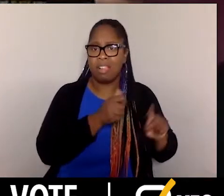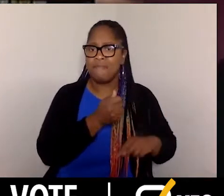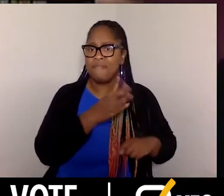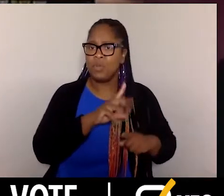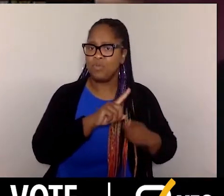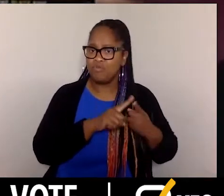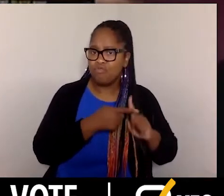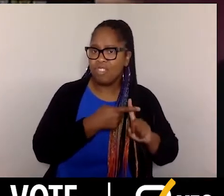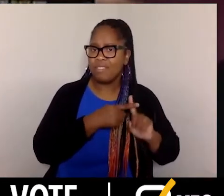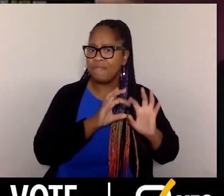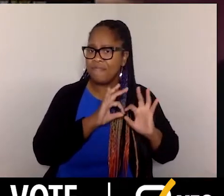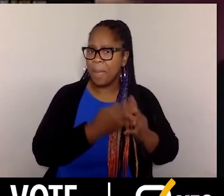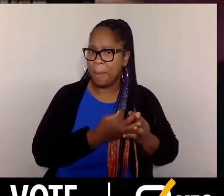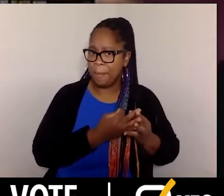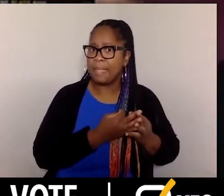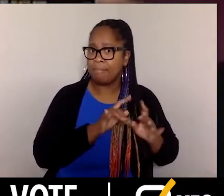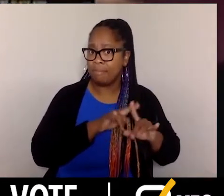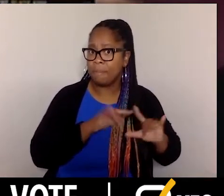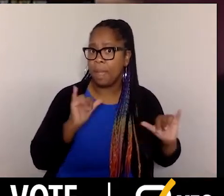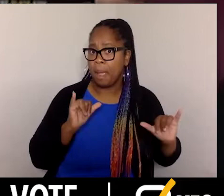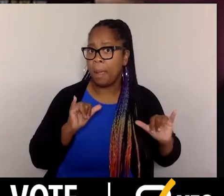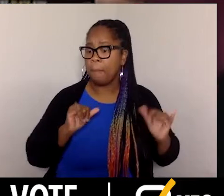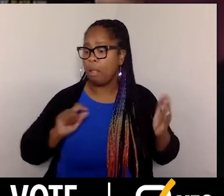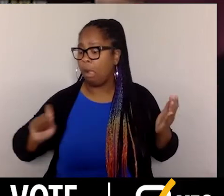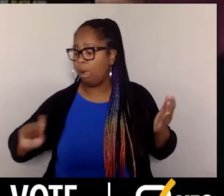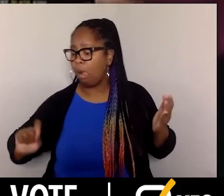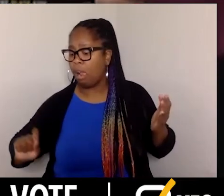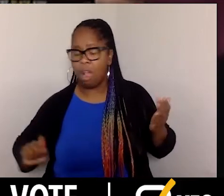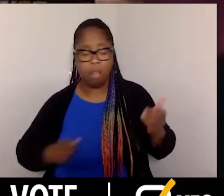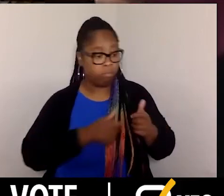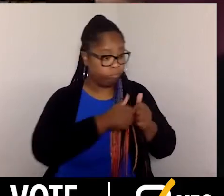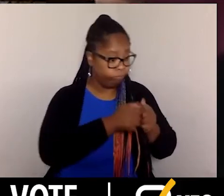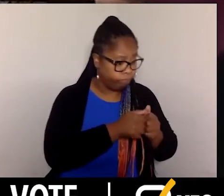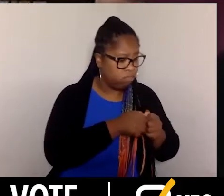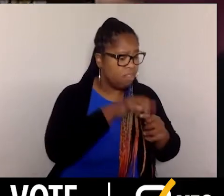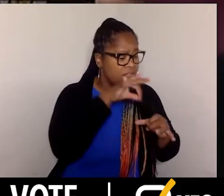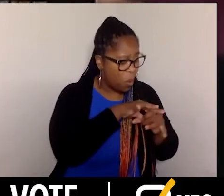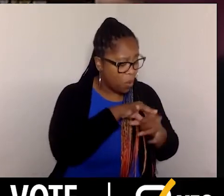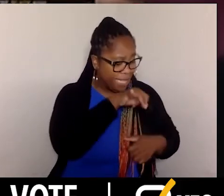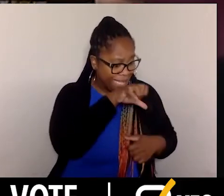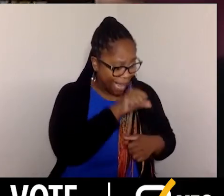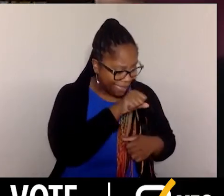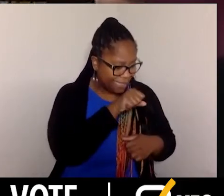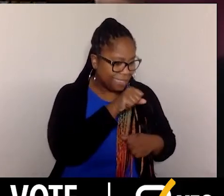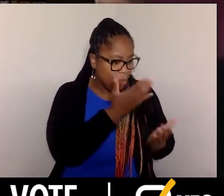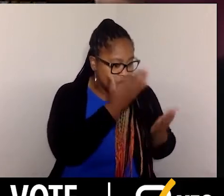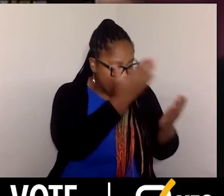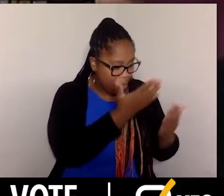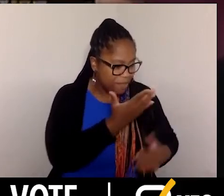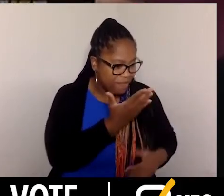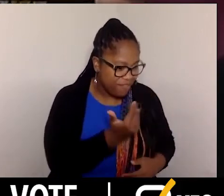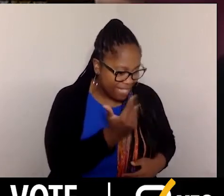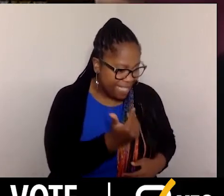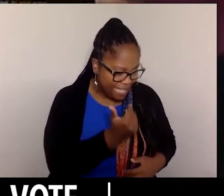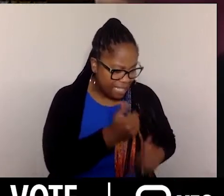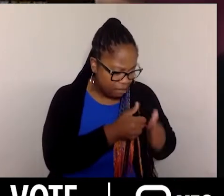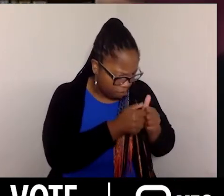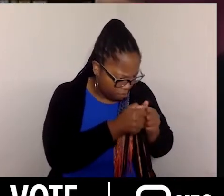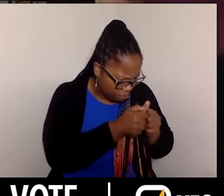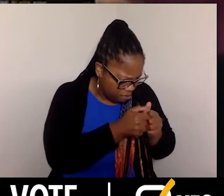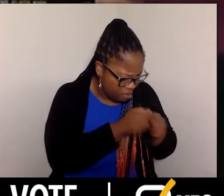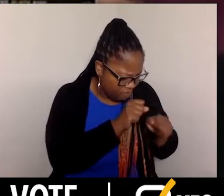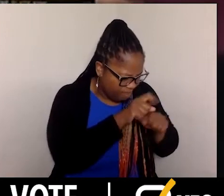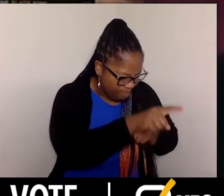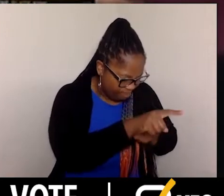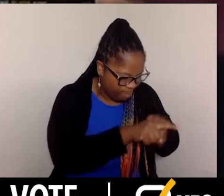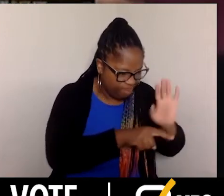friends, because I have to remind them to vote yes on Proposition 15. And I